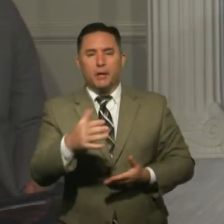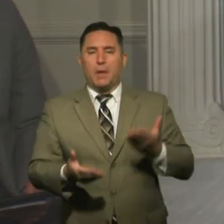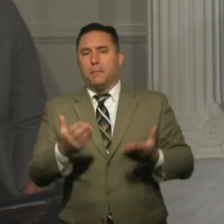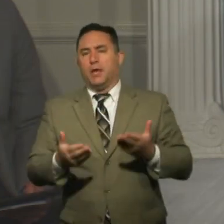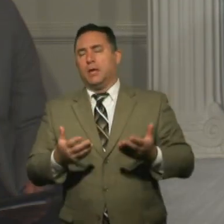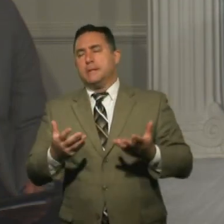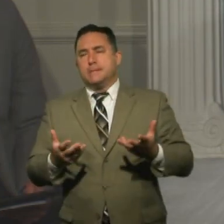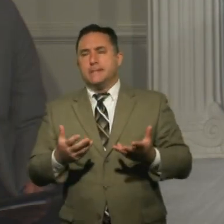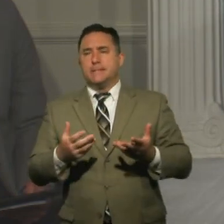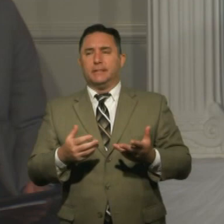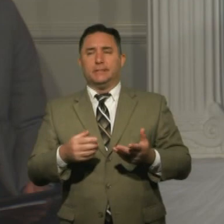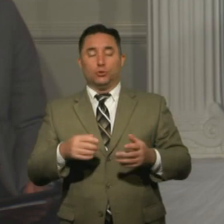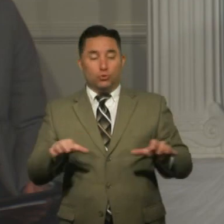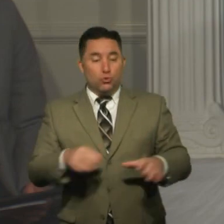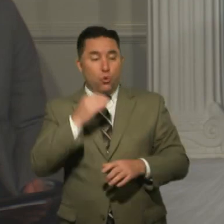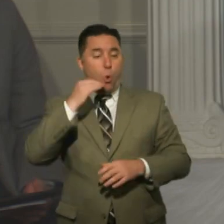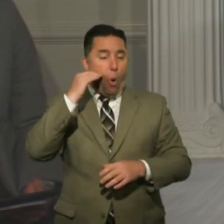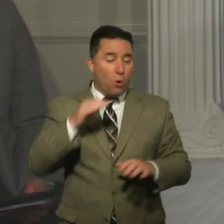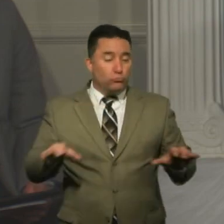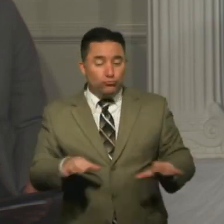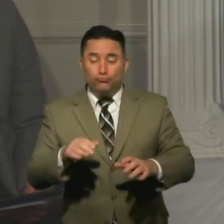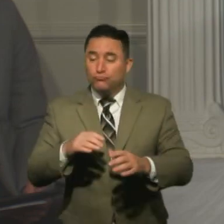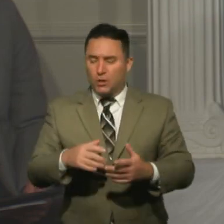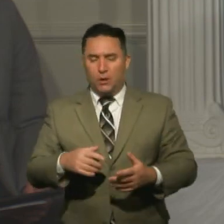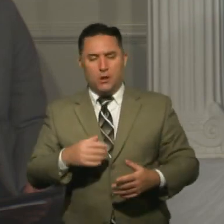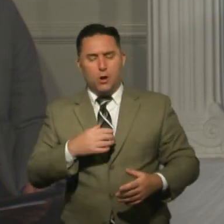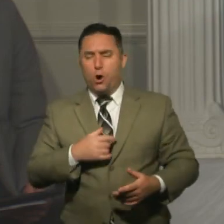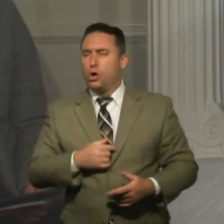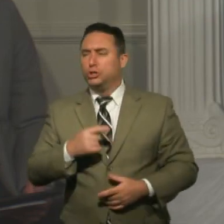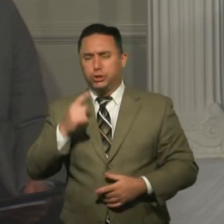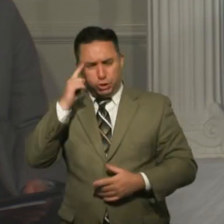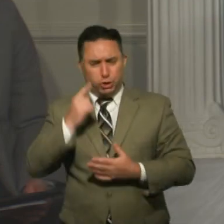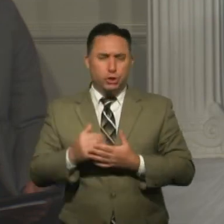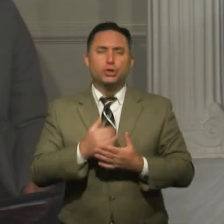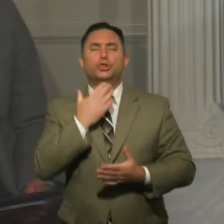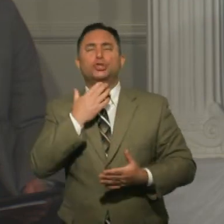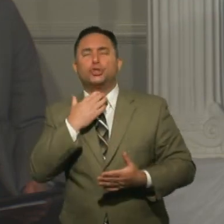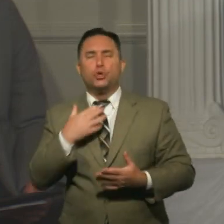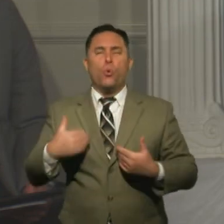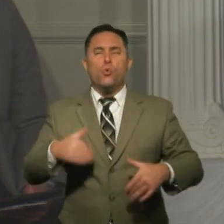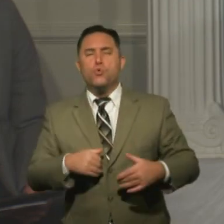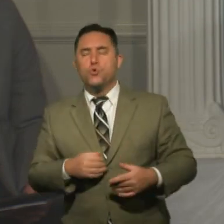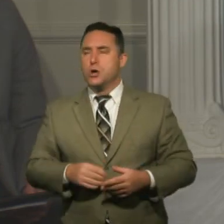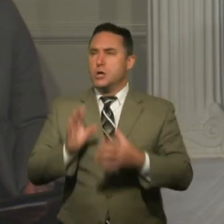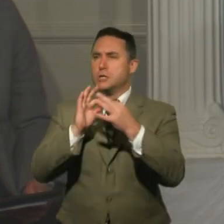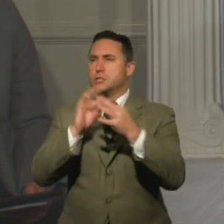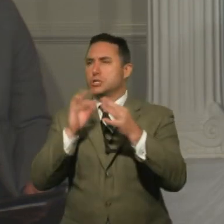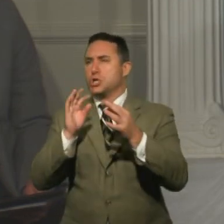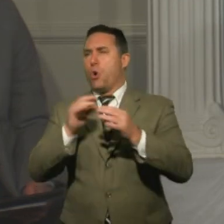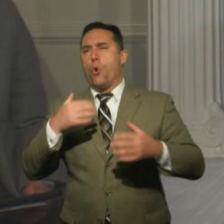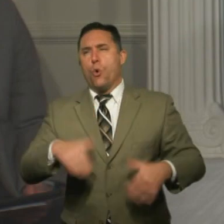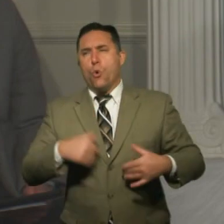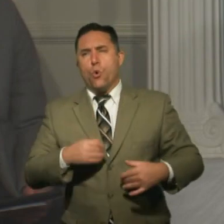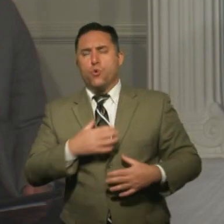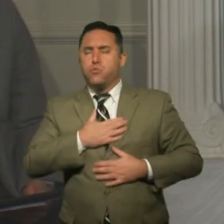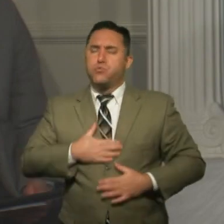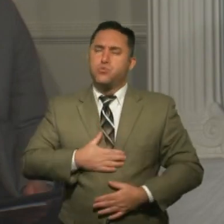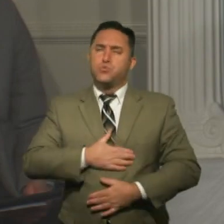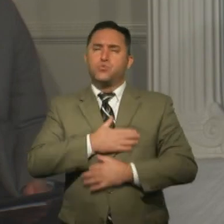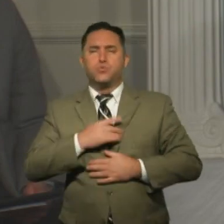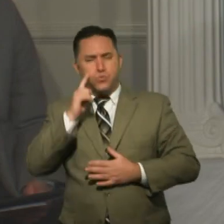it's something, projects that you do around your house. You're passionate about that. Man, when I talk to you about it, it just flows off your tongue because you're passionate about